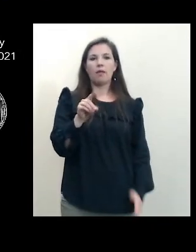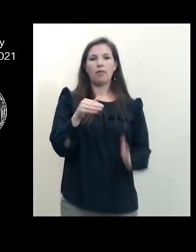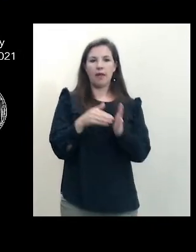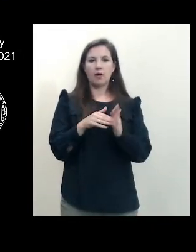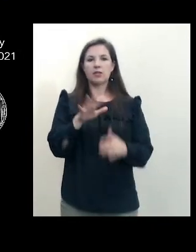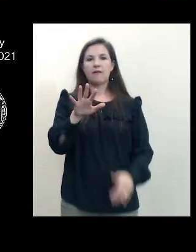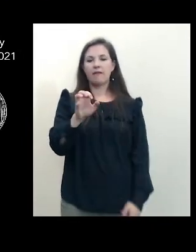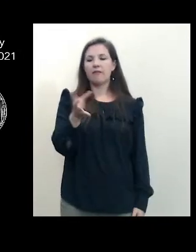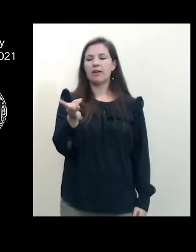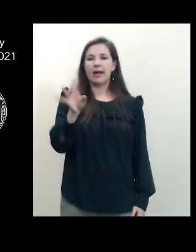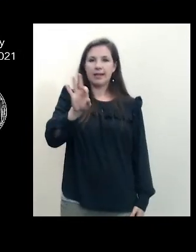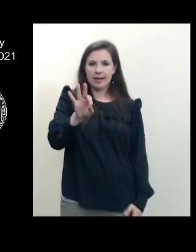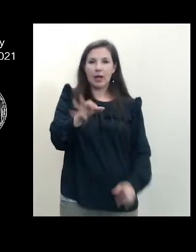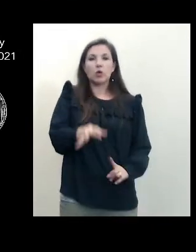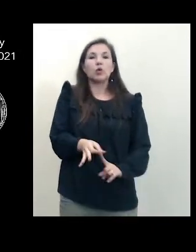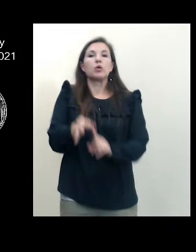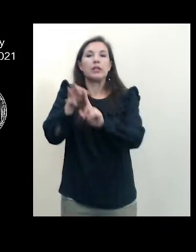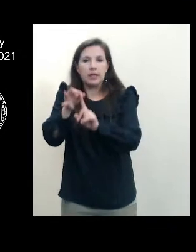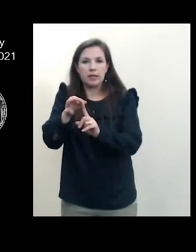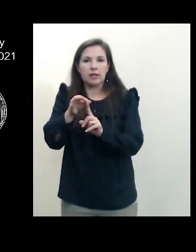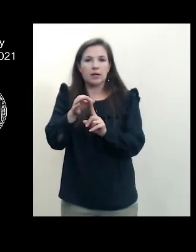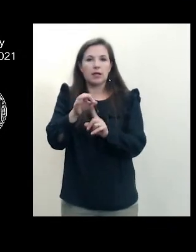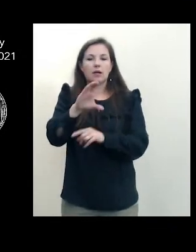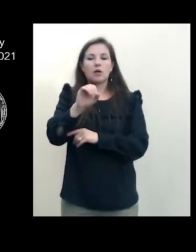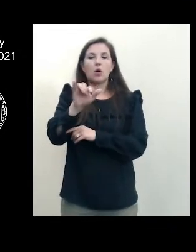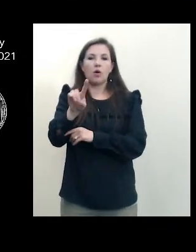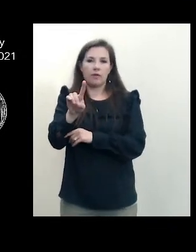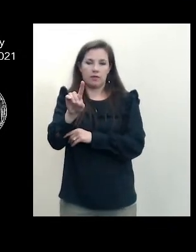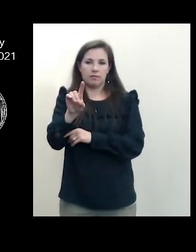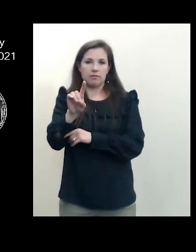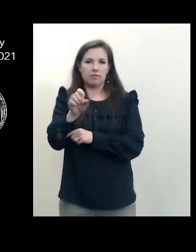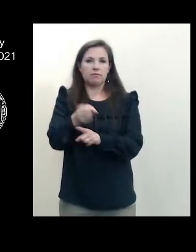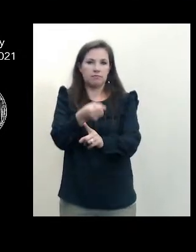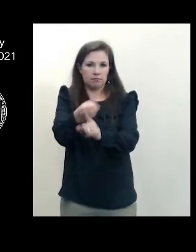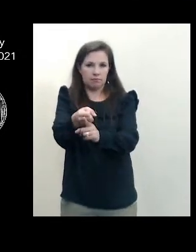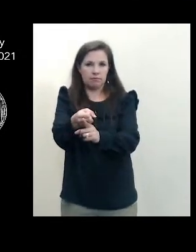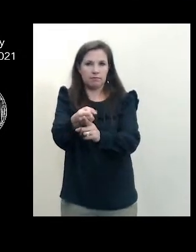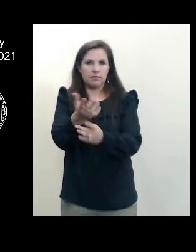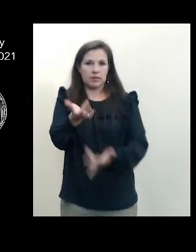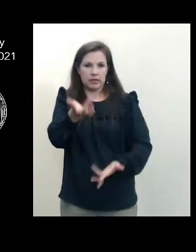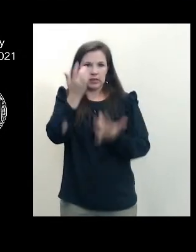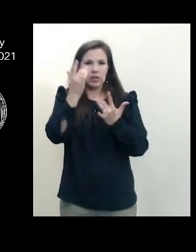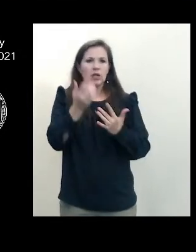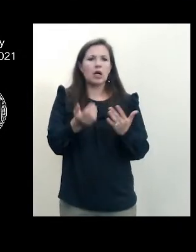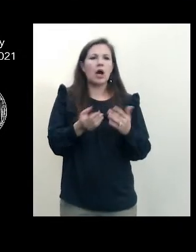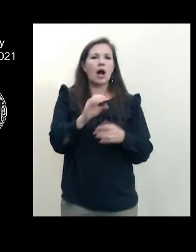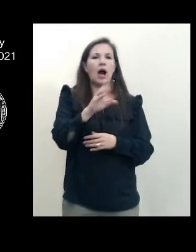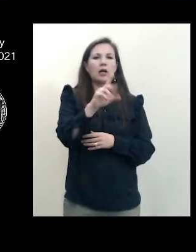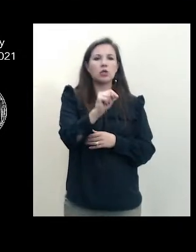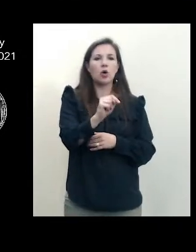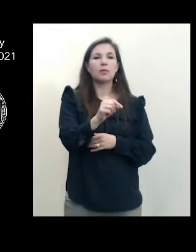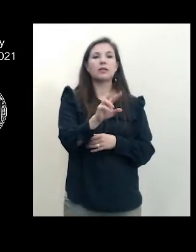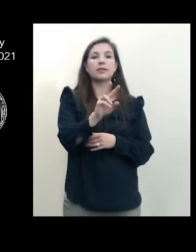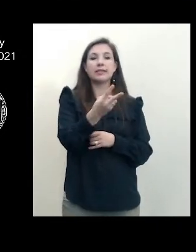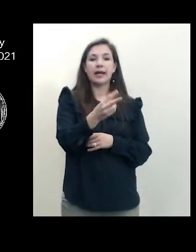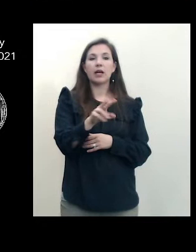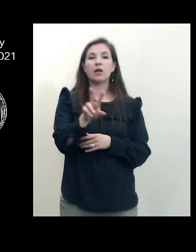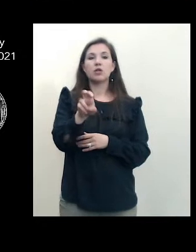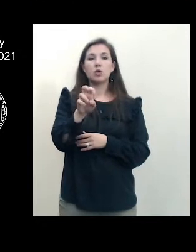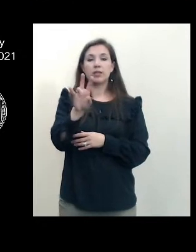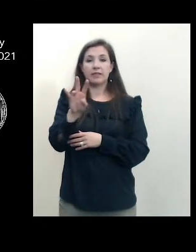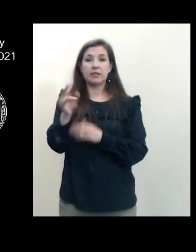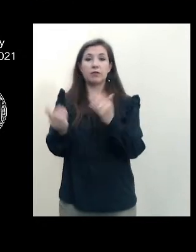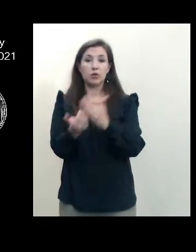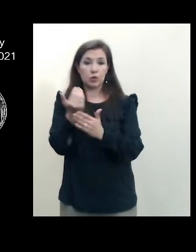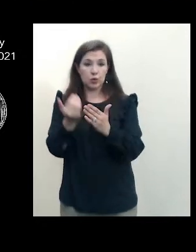101,589 unique COVID-19 cases. There were 277 new cases on October 2nd. The positivity rate